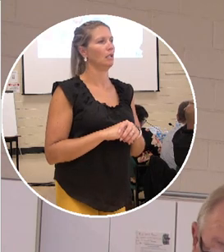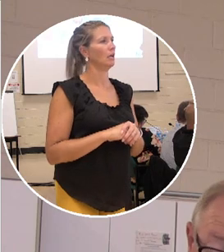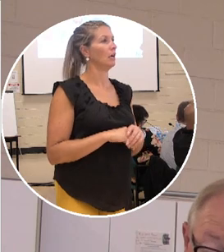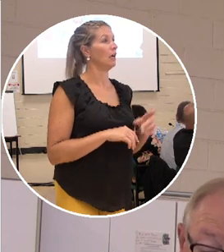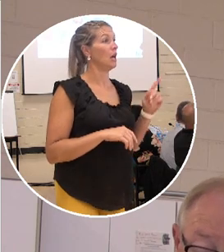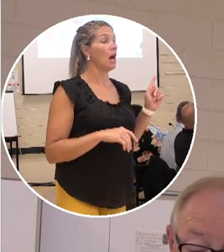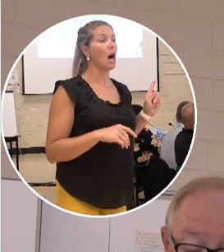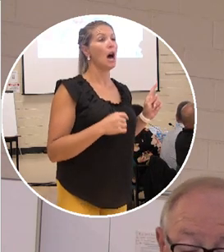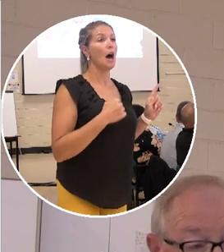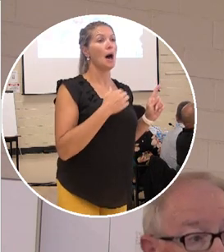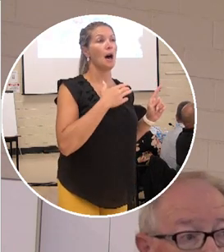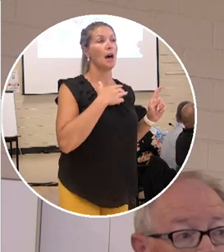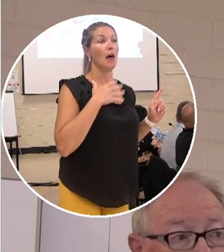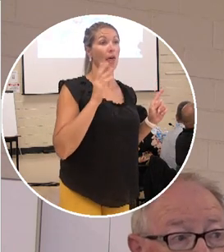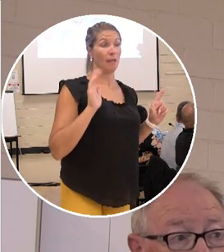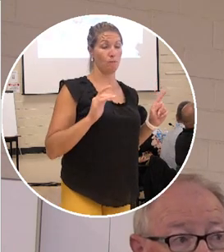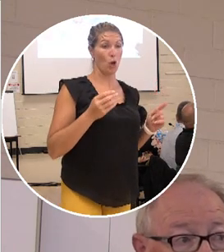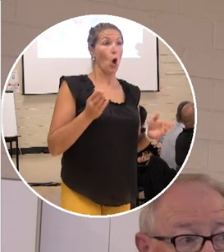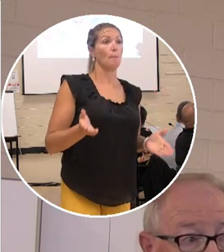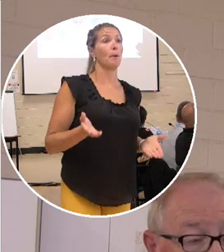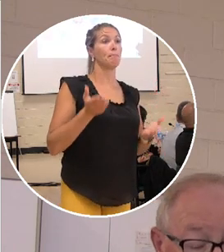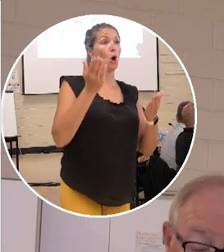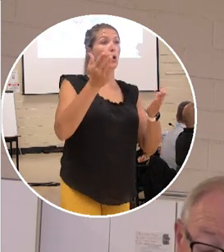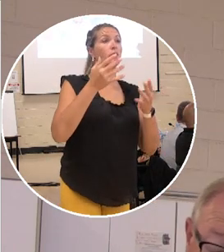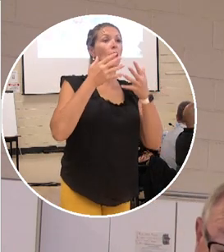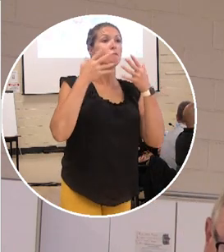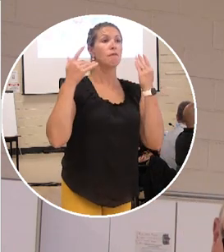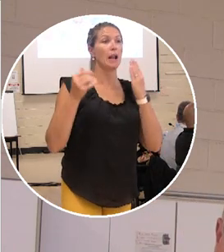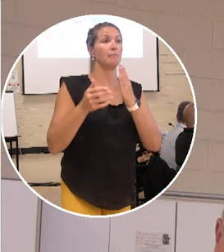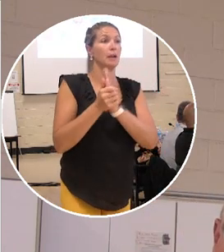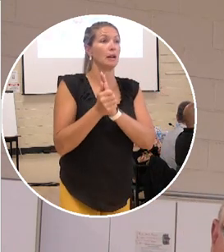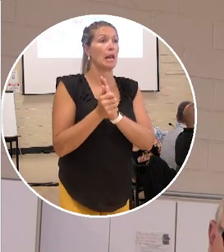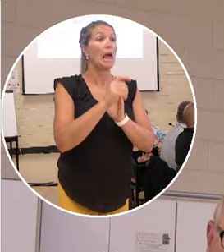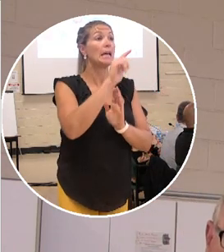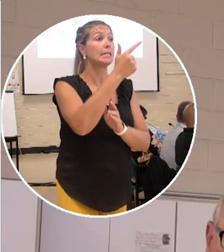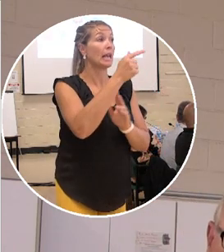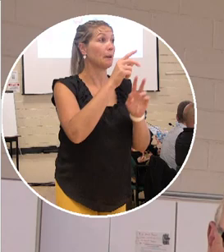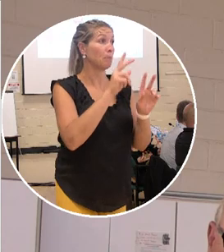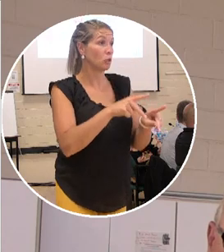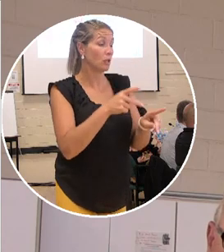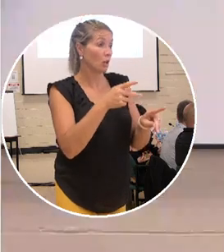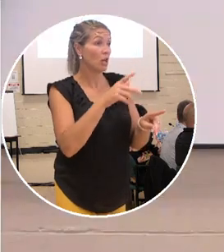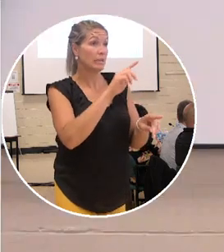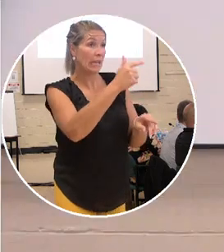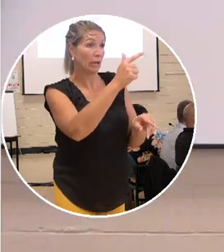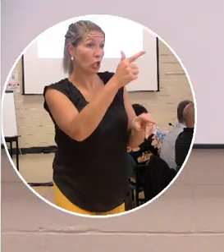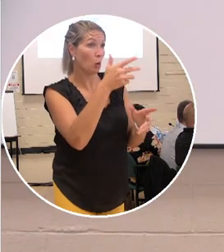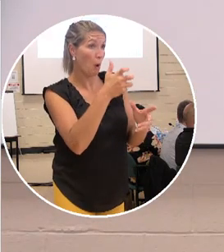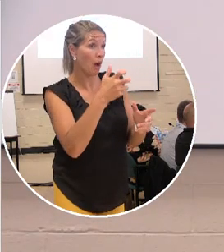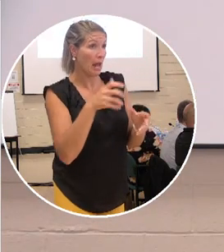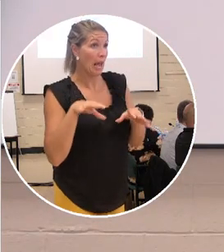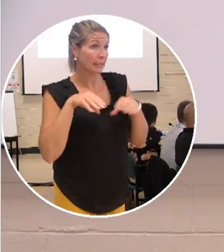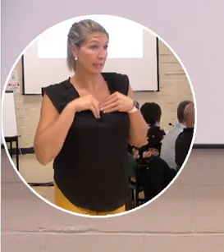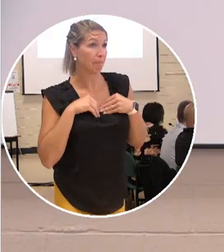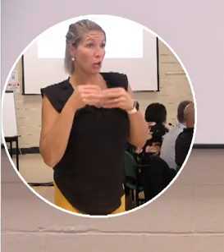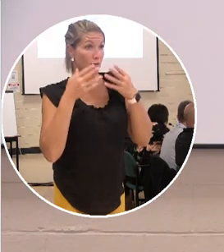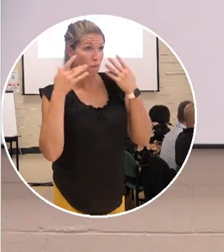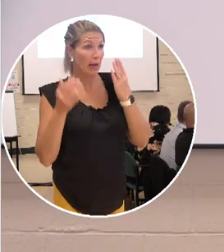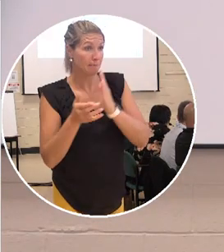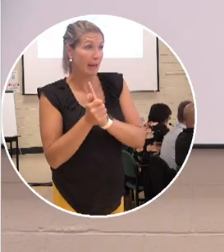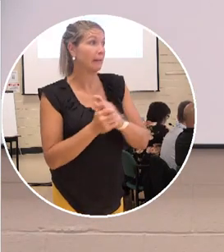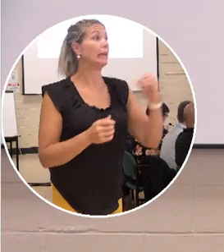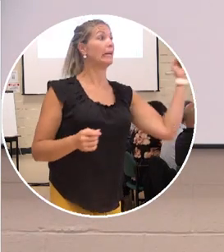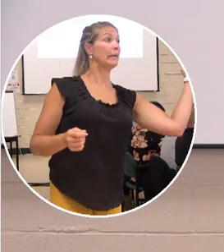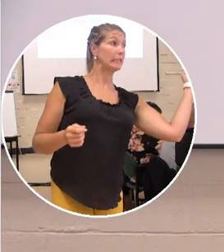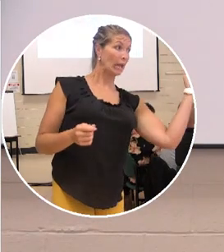Have you settled on a friendly amendment, Kevin? I'm okay with that. Is the seconder willing to second the friendly amendment? All right. Yes.